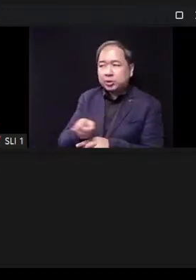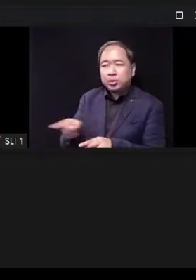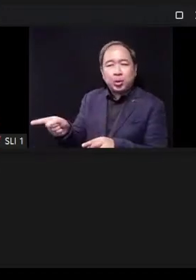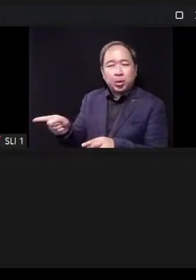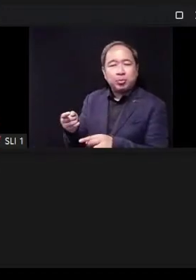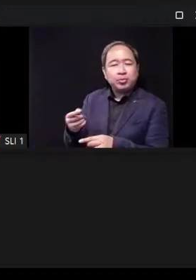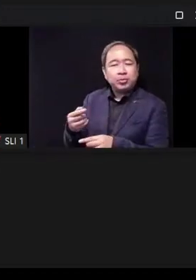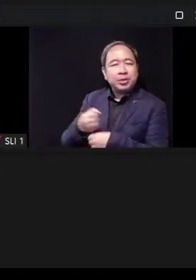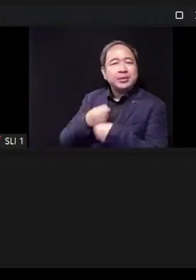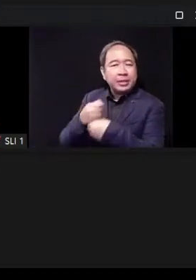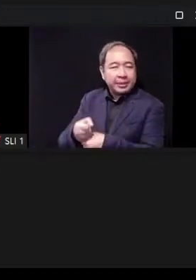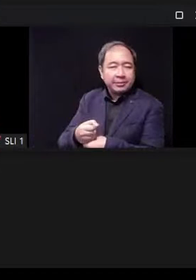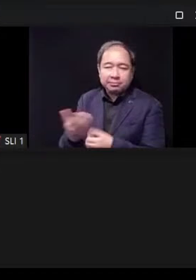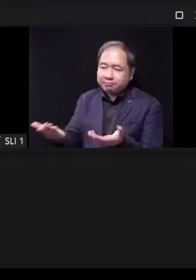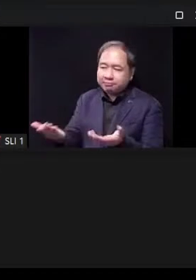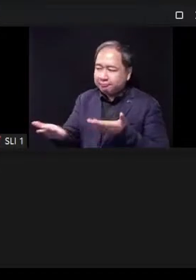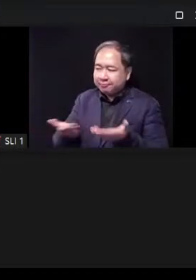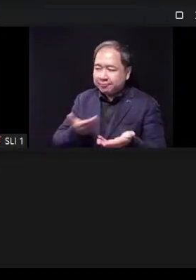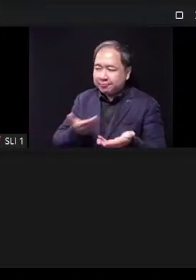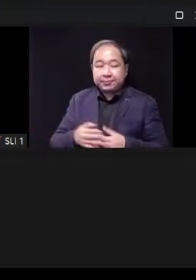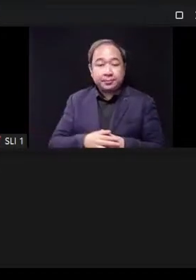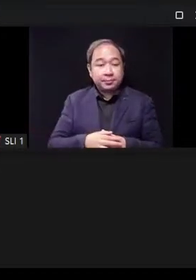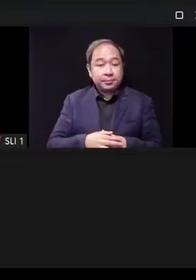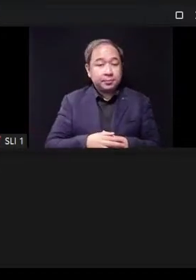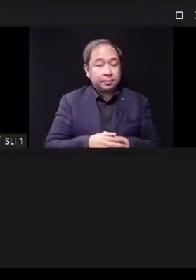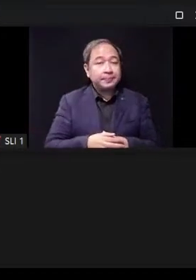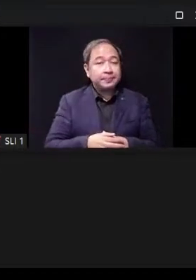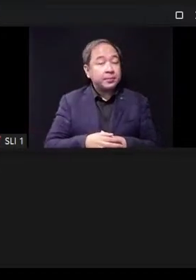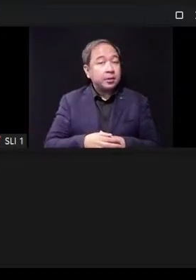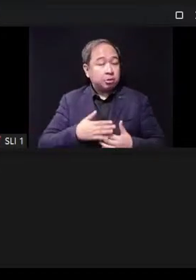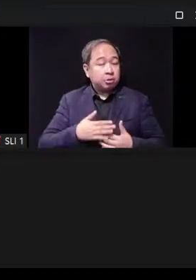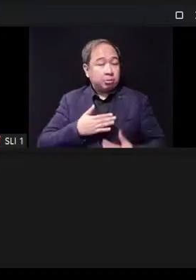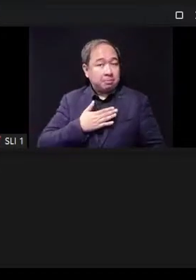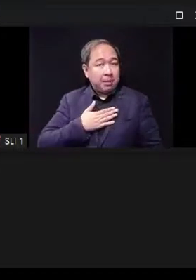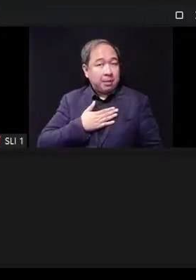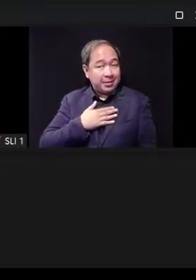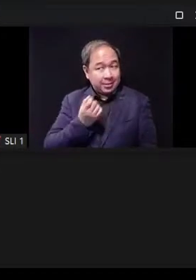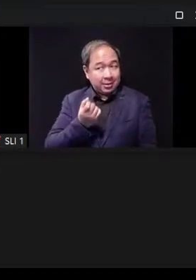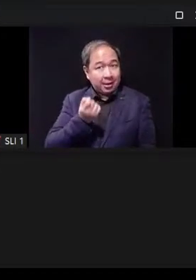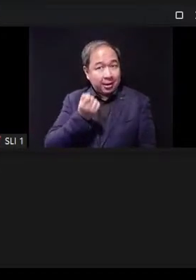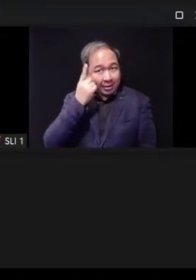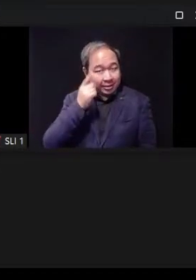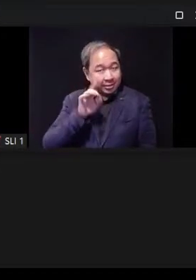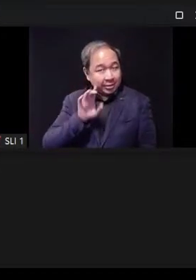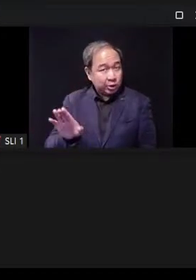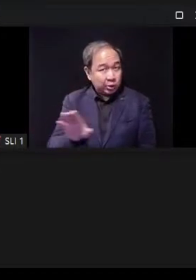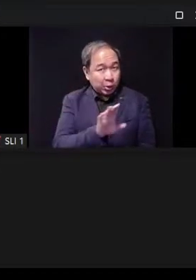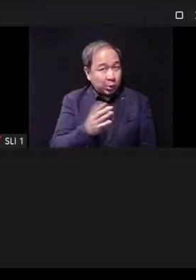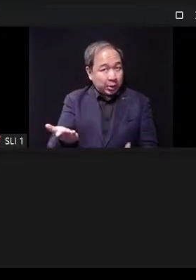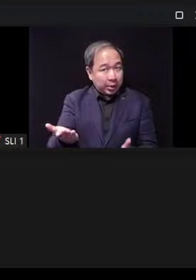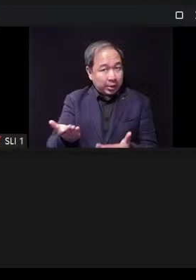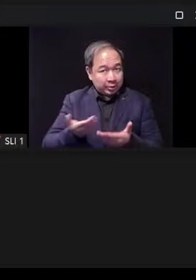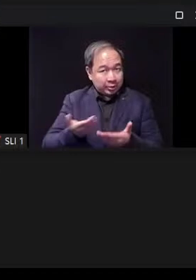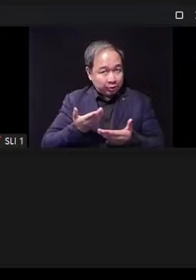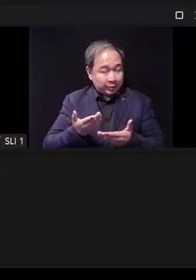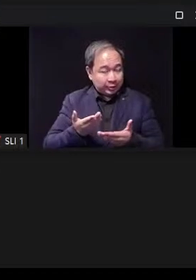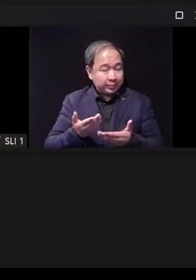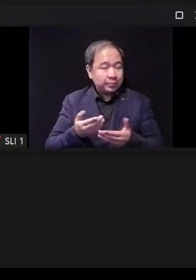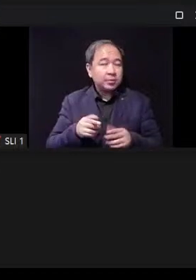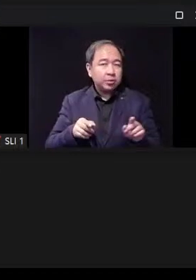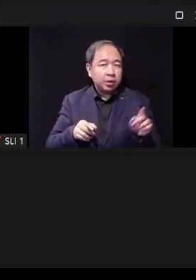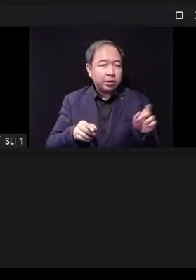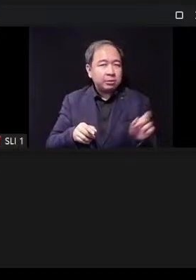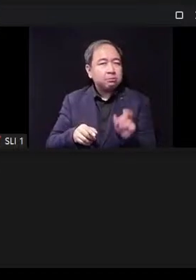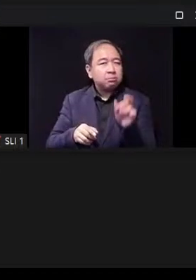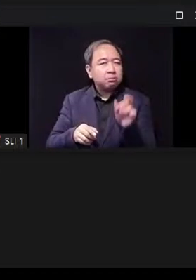So this is my understanding of what we have now. We will add that